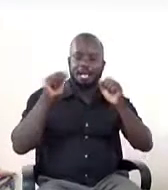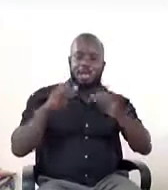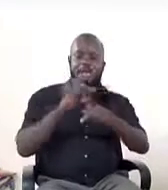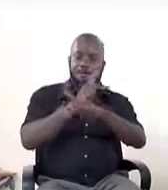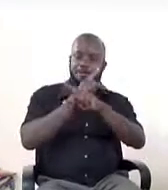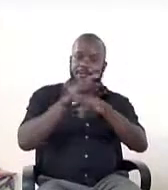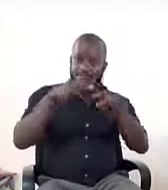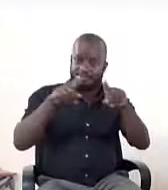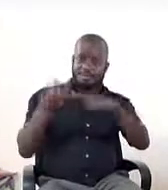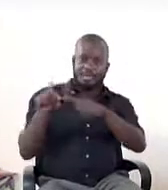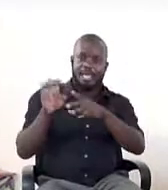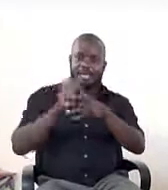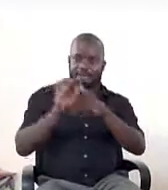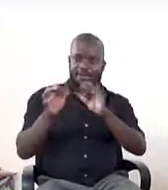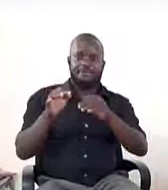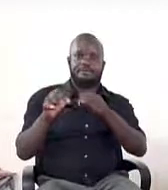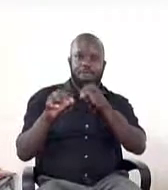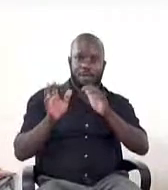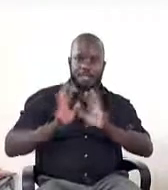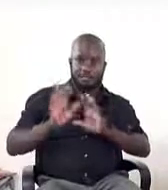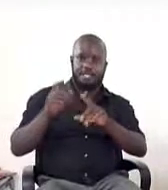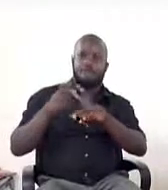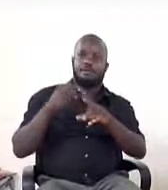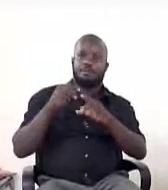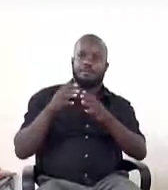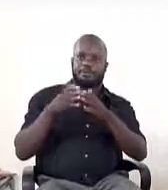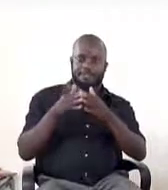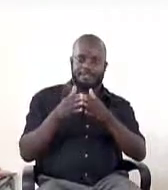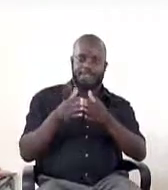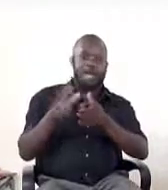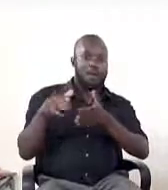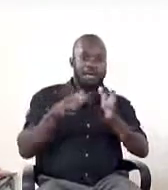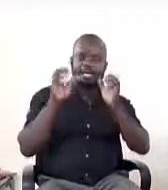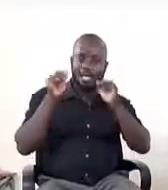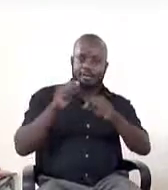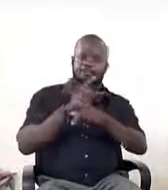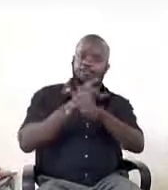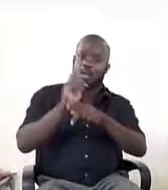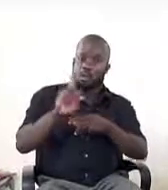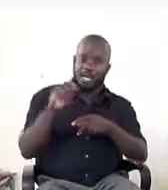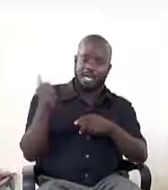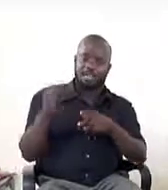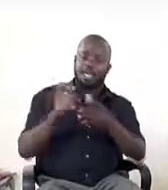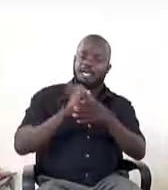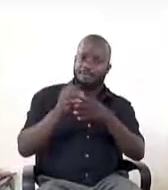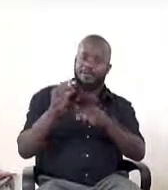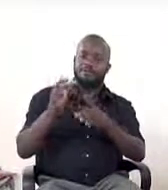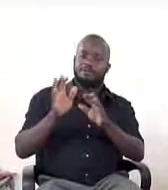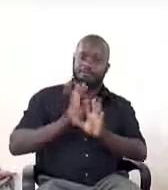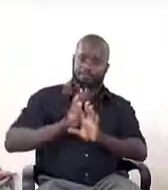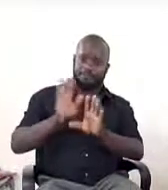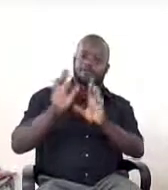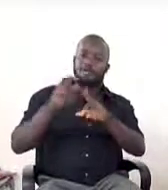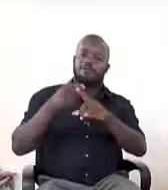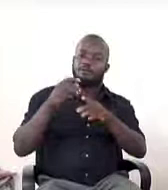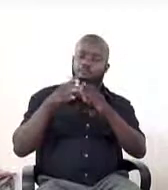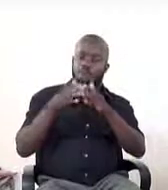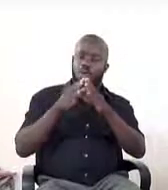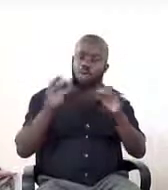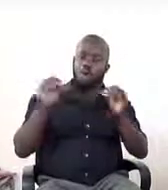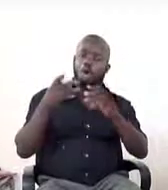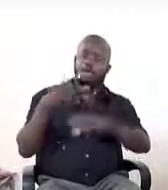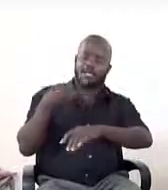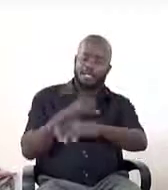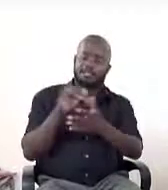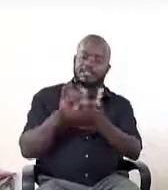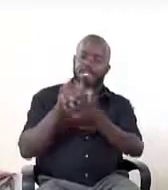There are ways that we can protect ourselves even if we don't abstain from sex. There are ways that we can protect each other even if we don't abstain from